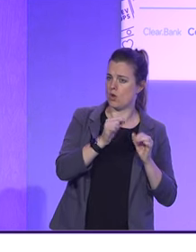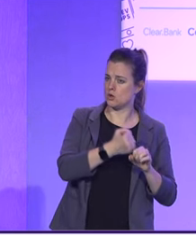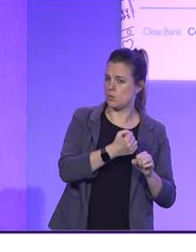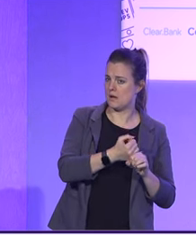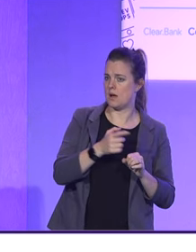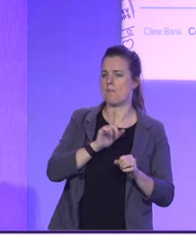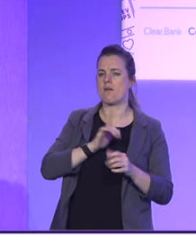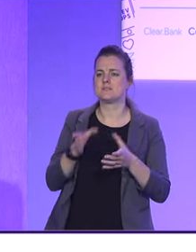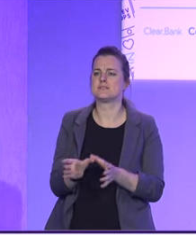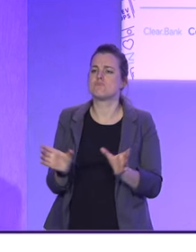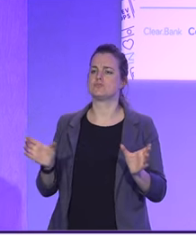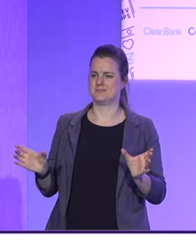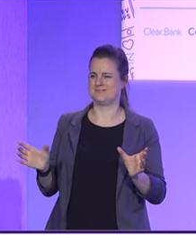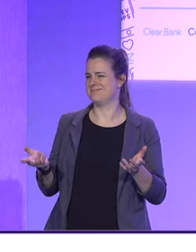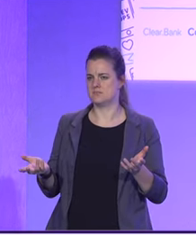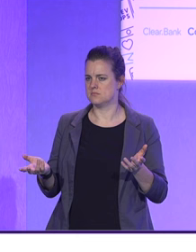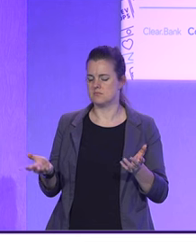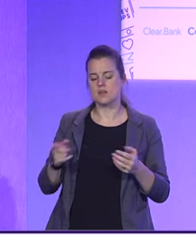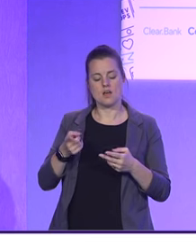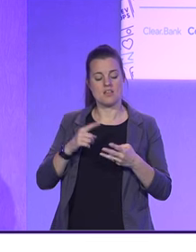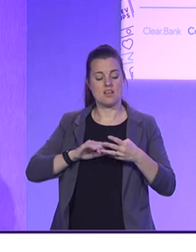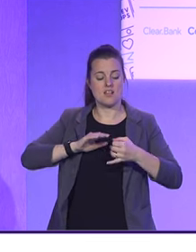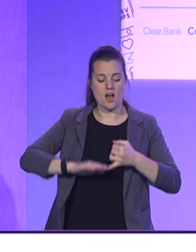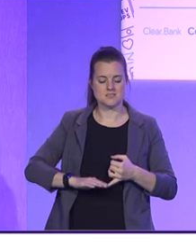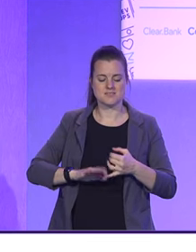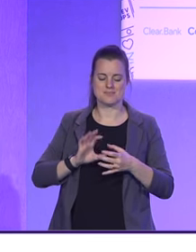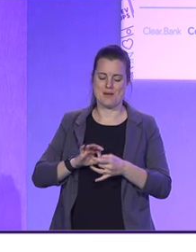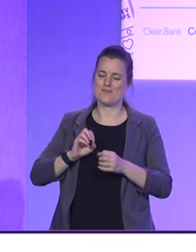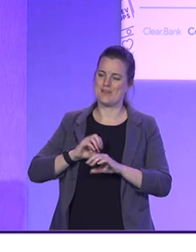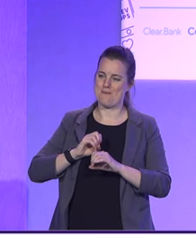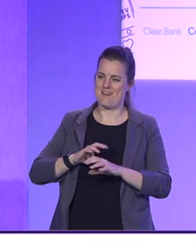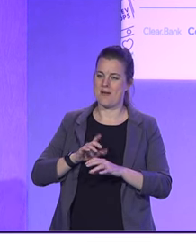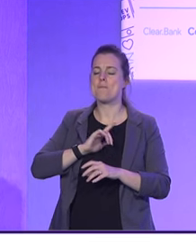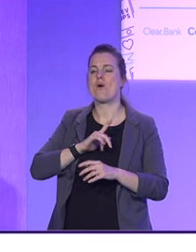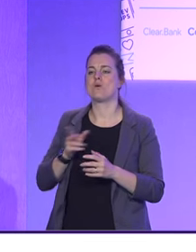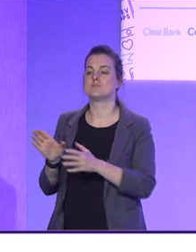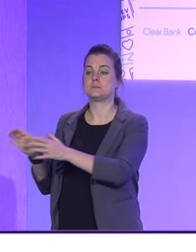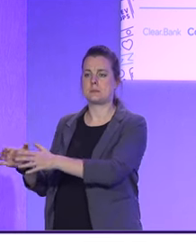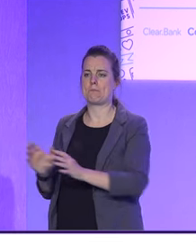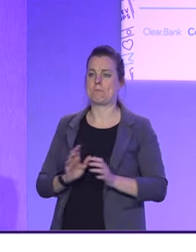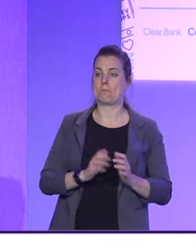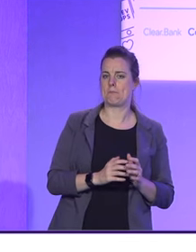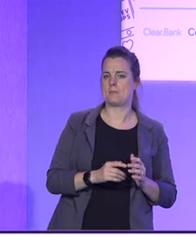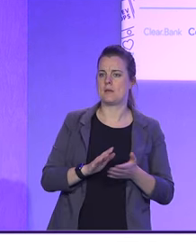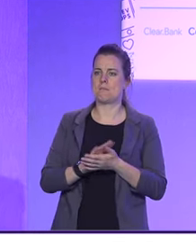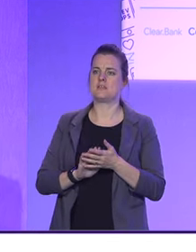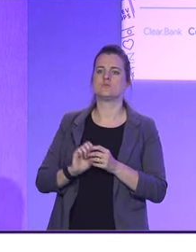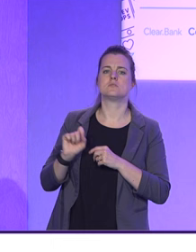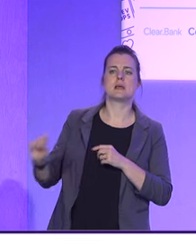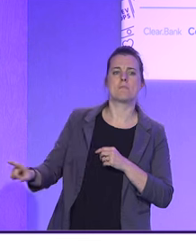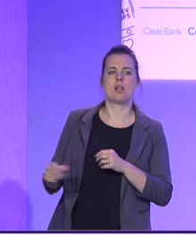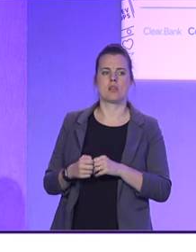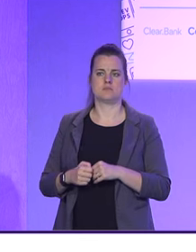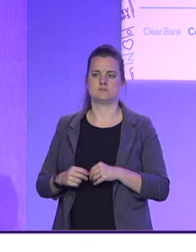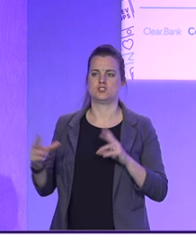last one is about feedback, okay? If you work in different teams, you have to speak, by mail, by chat, and